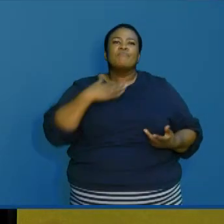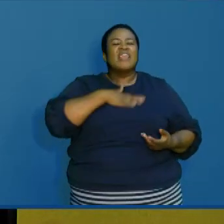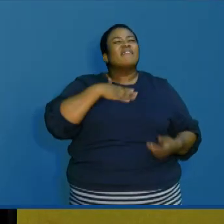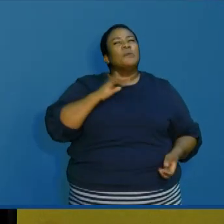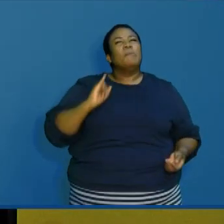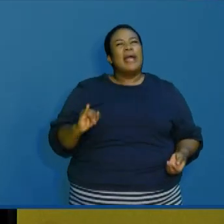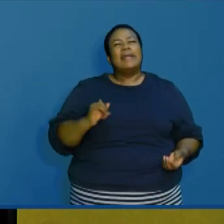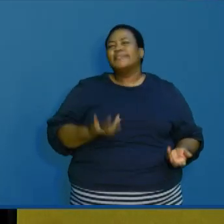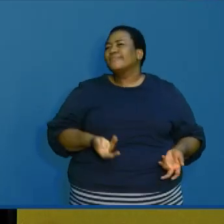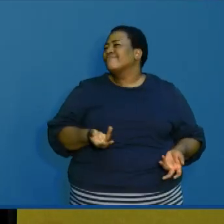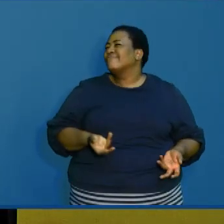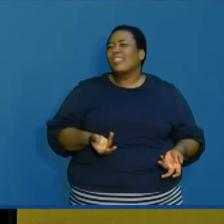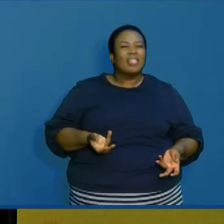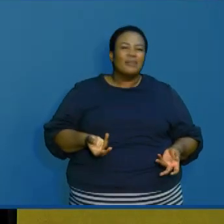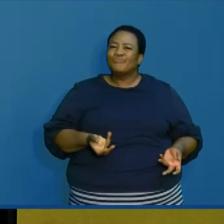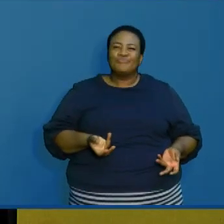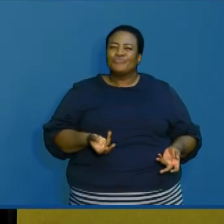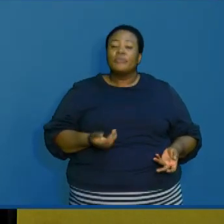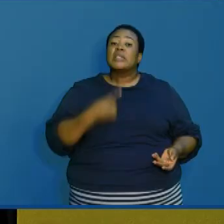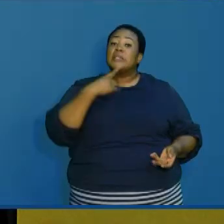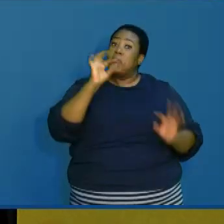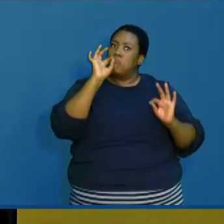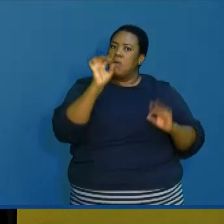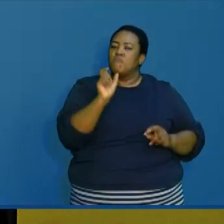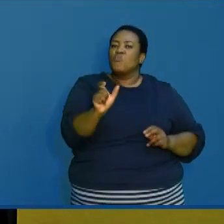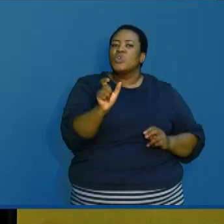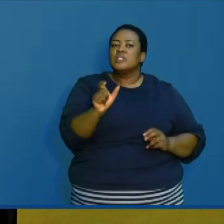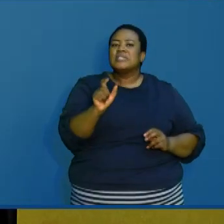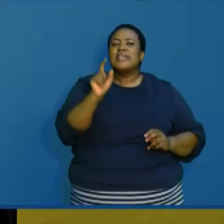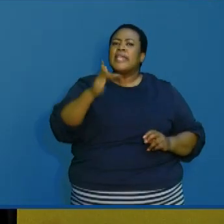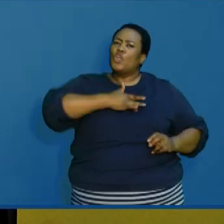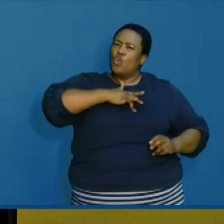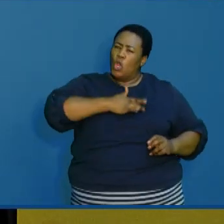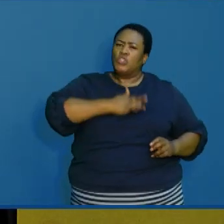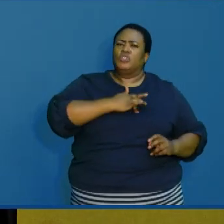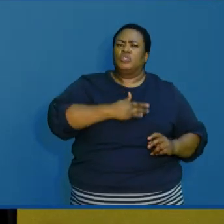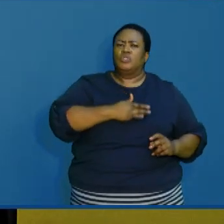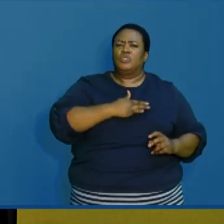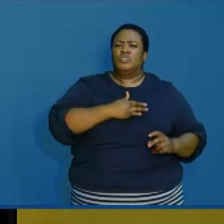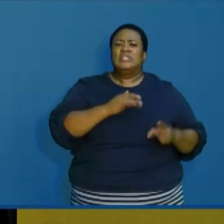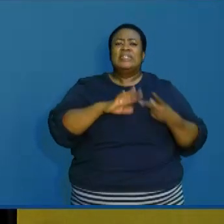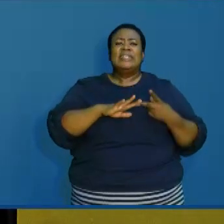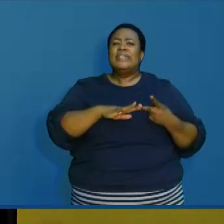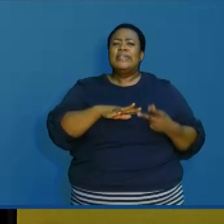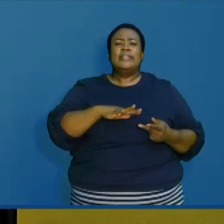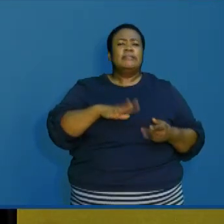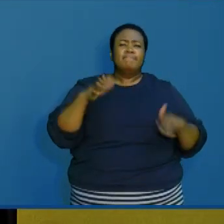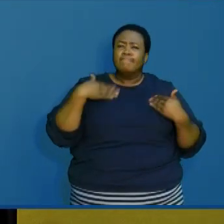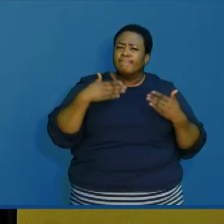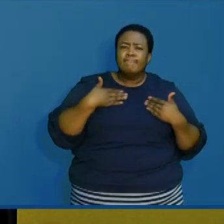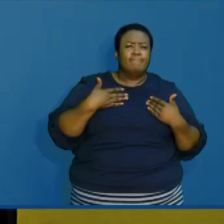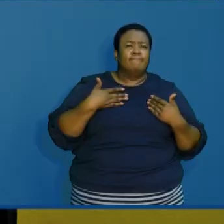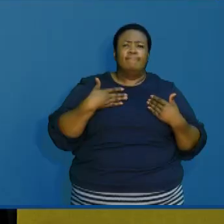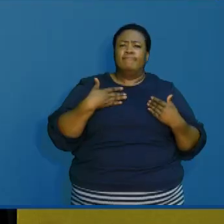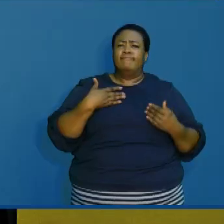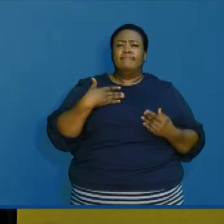bad. Say the correct word. He is hurt. He is regretful. He's